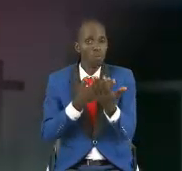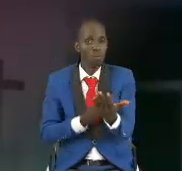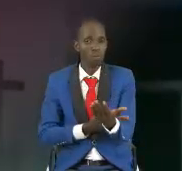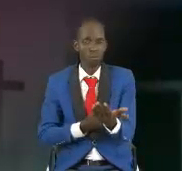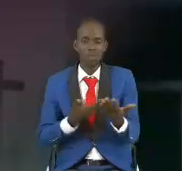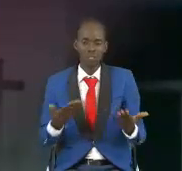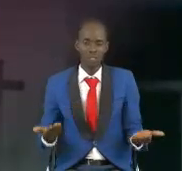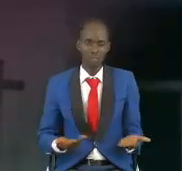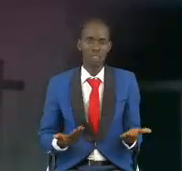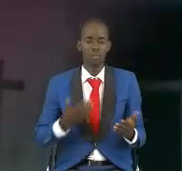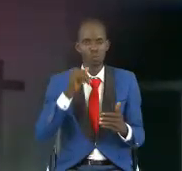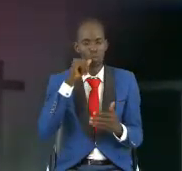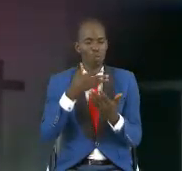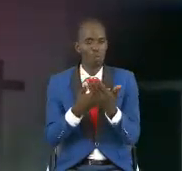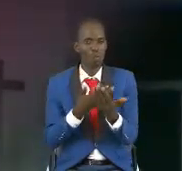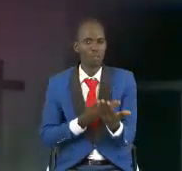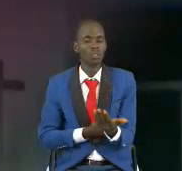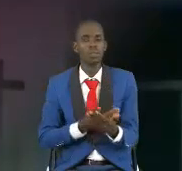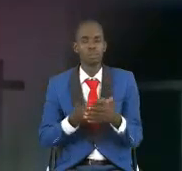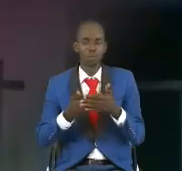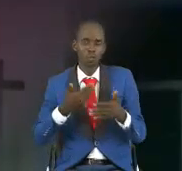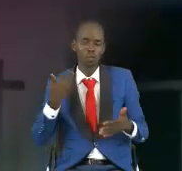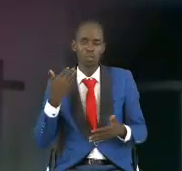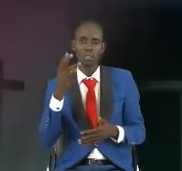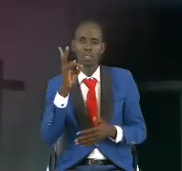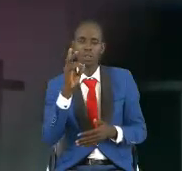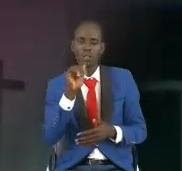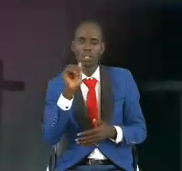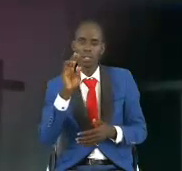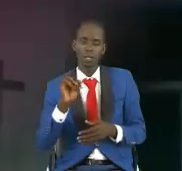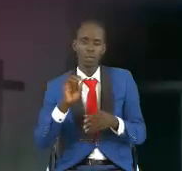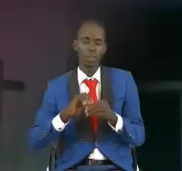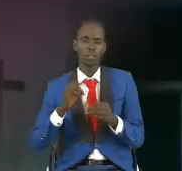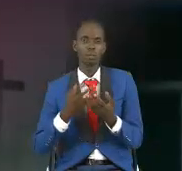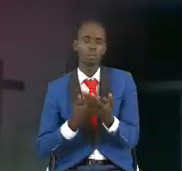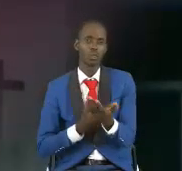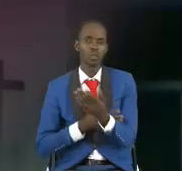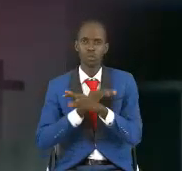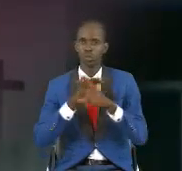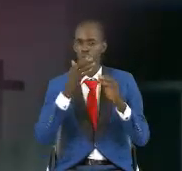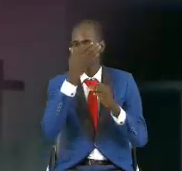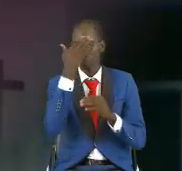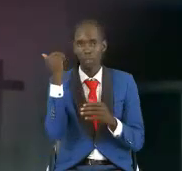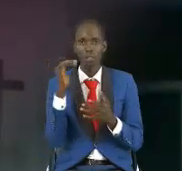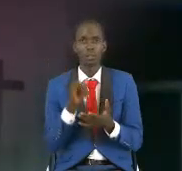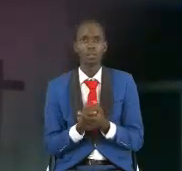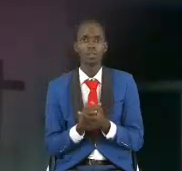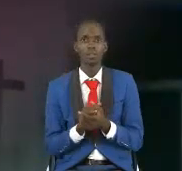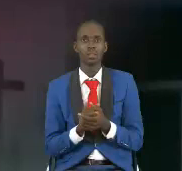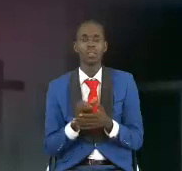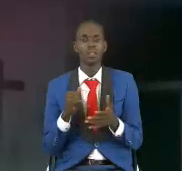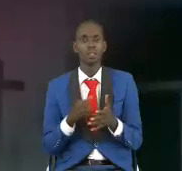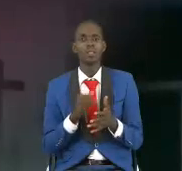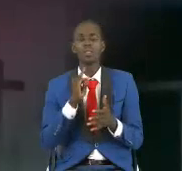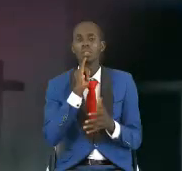morning, 6:45 in the morning. So don't forget that it is going to be